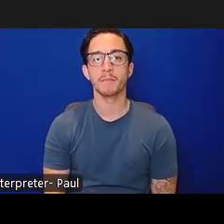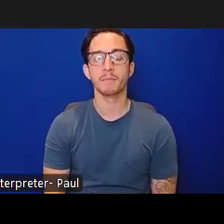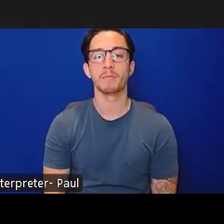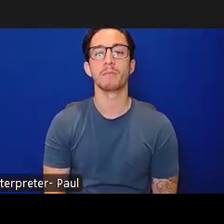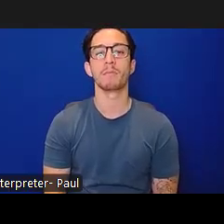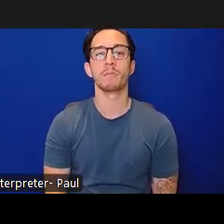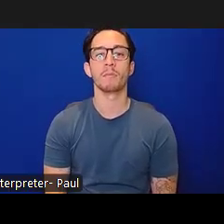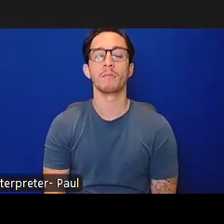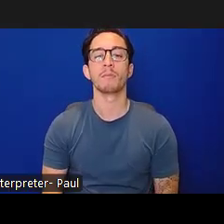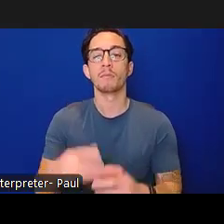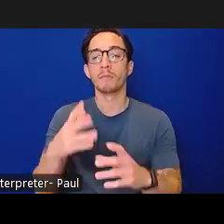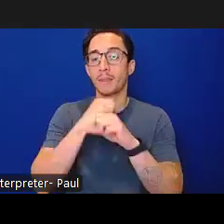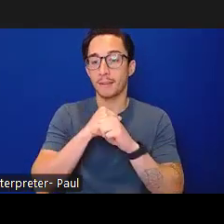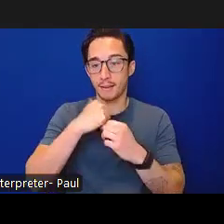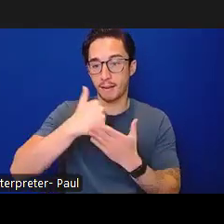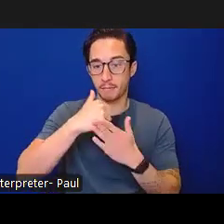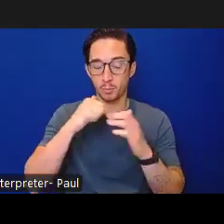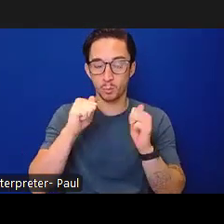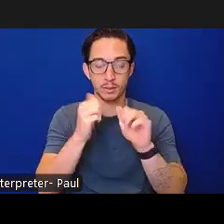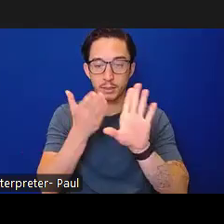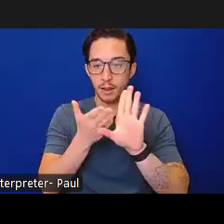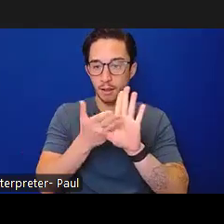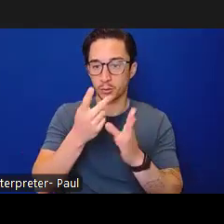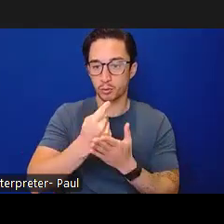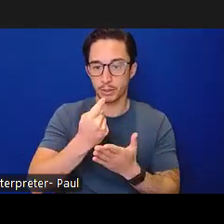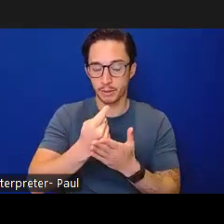Get assistance with psychological treatment.